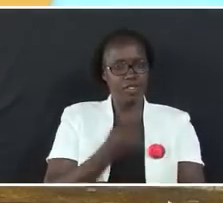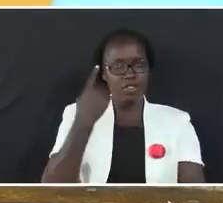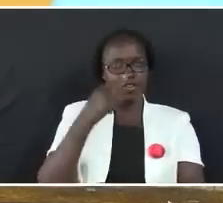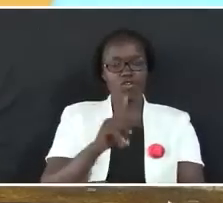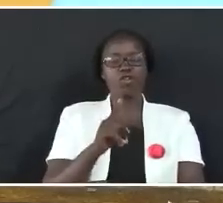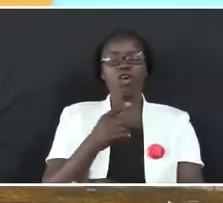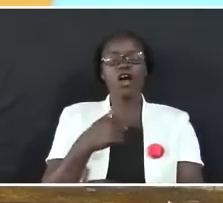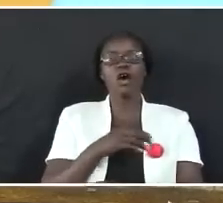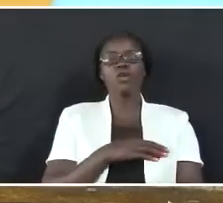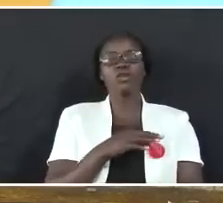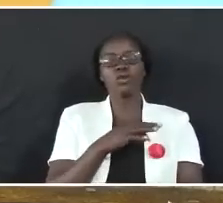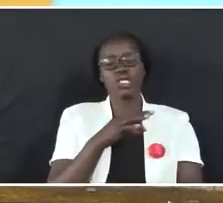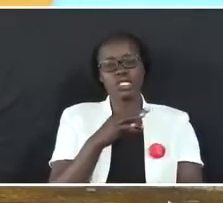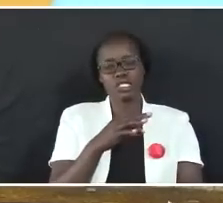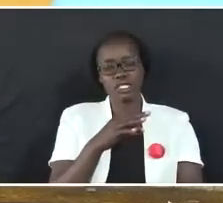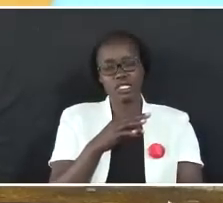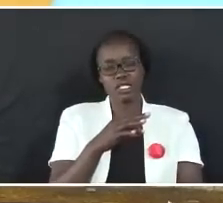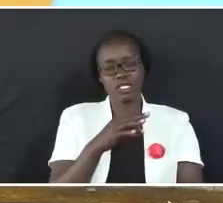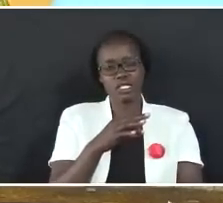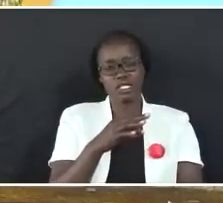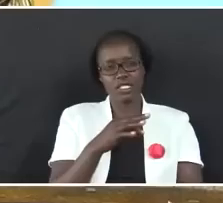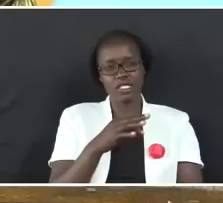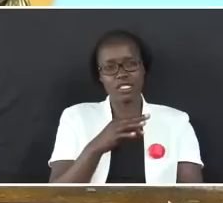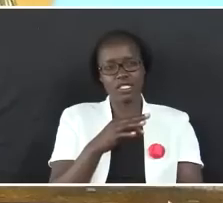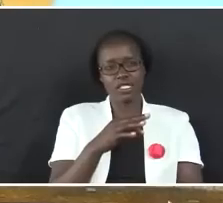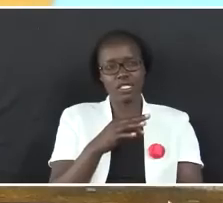our souls.